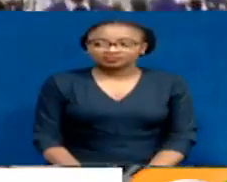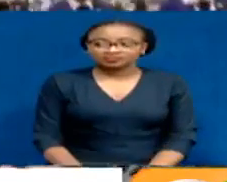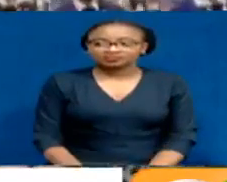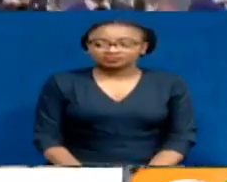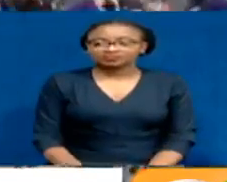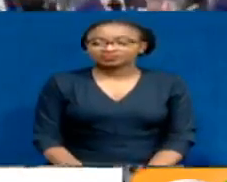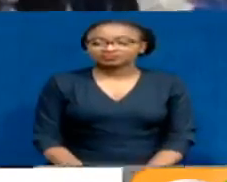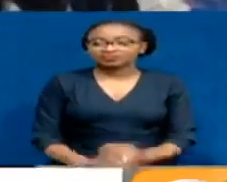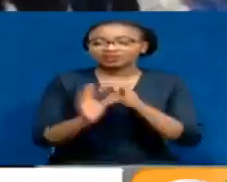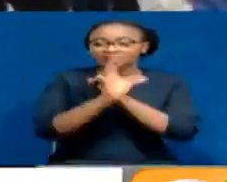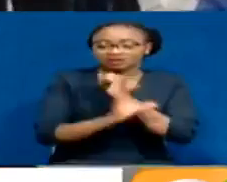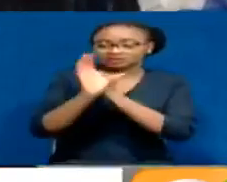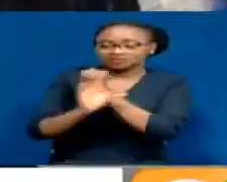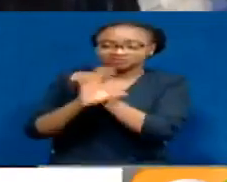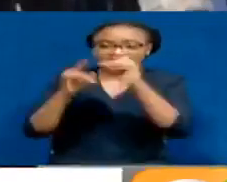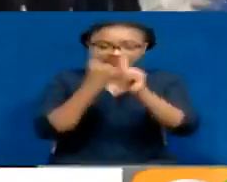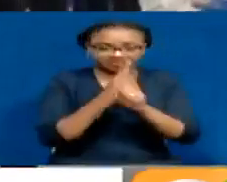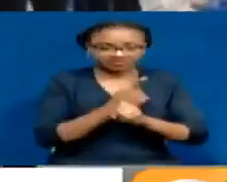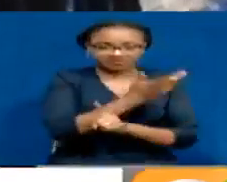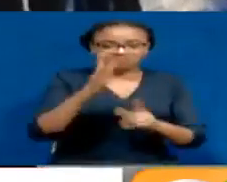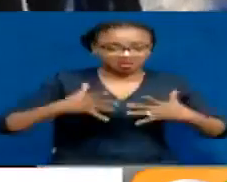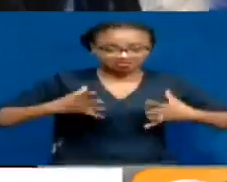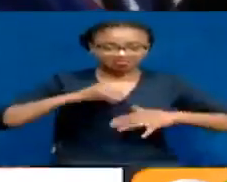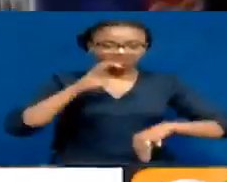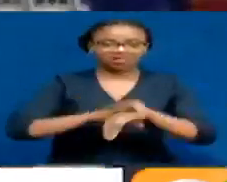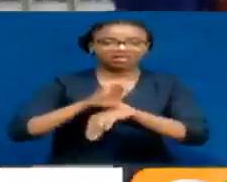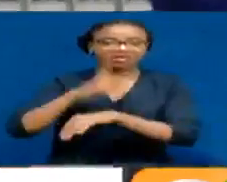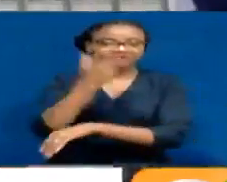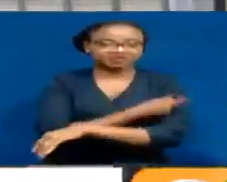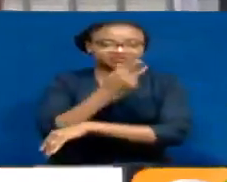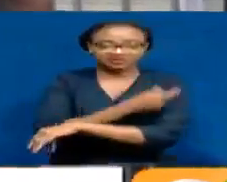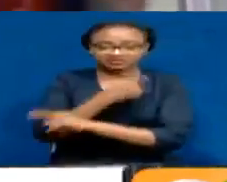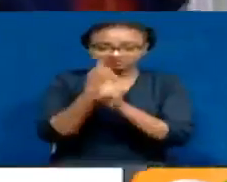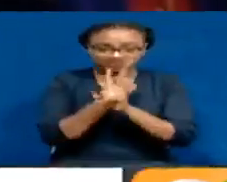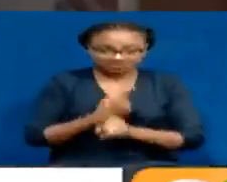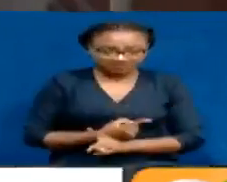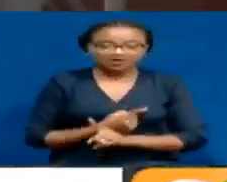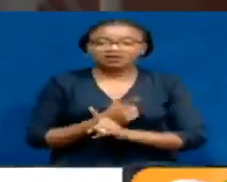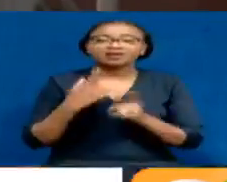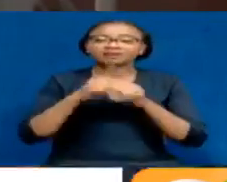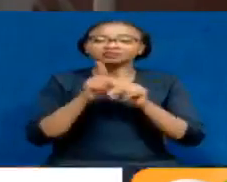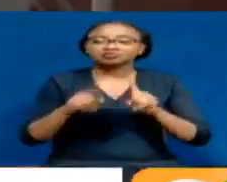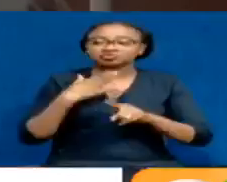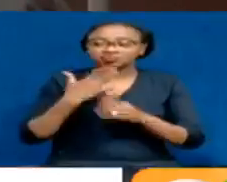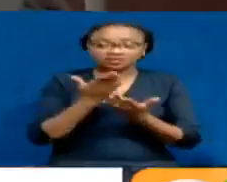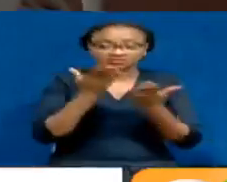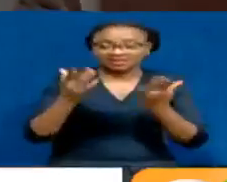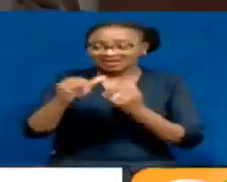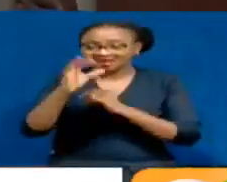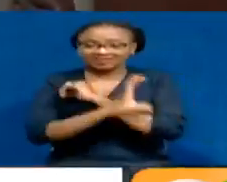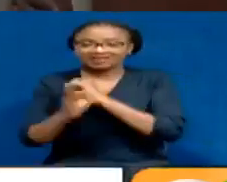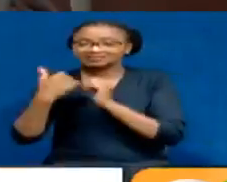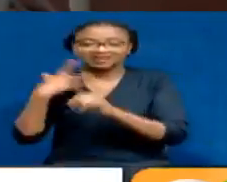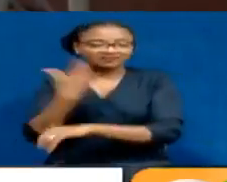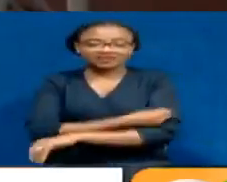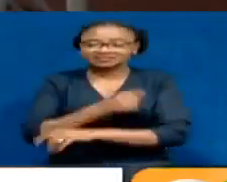With nations having significantly vaccinated their populations, opening up their societies, nations without vaccines are